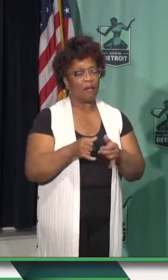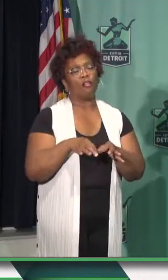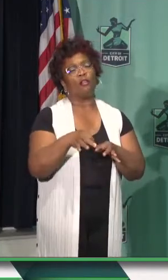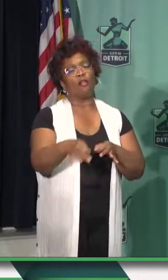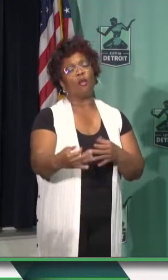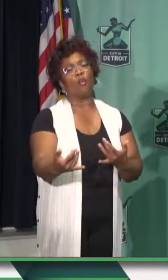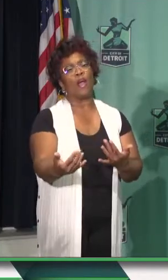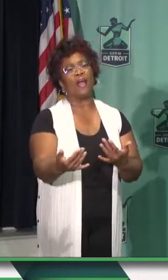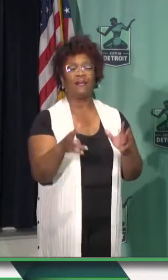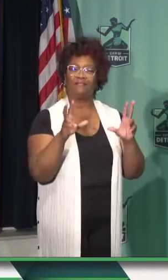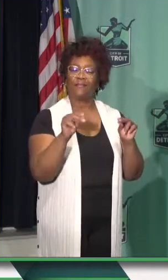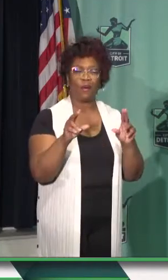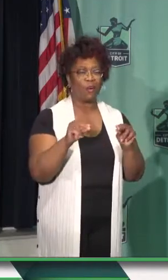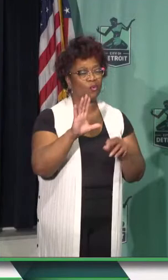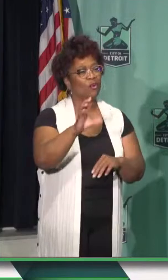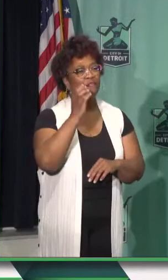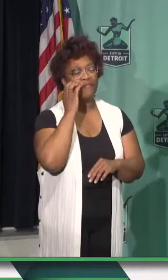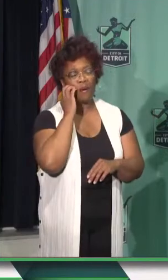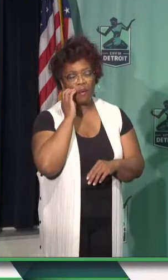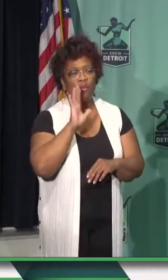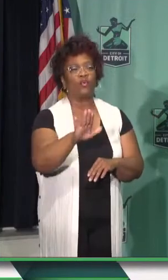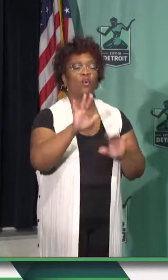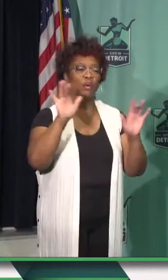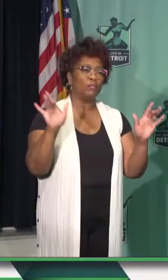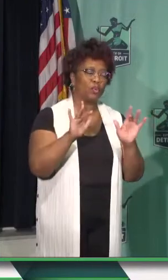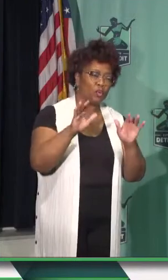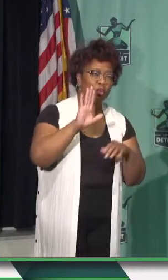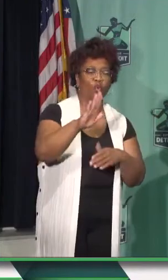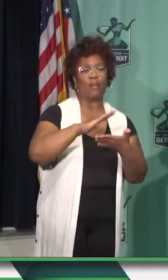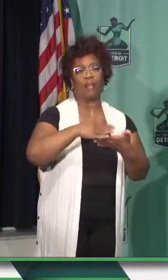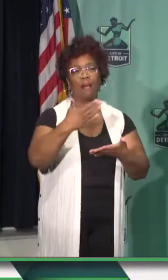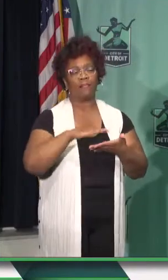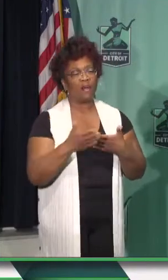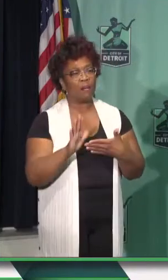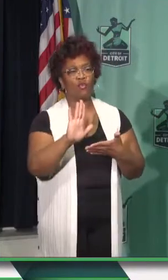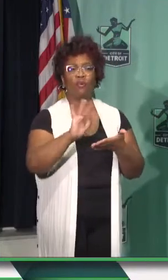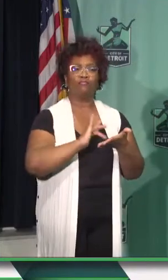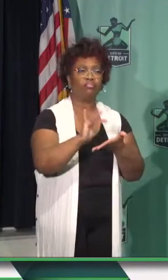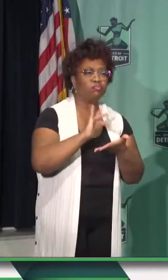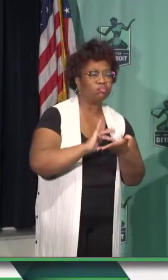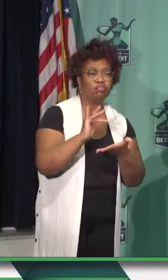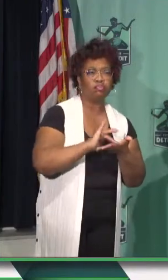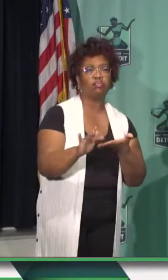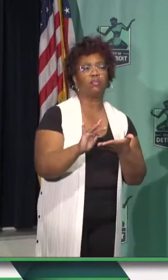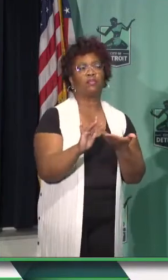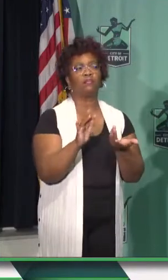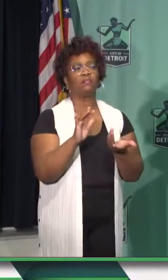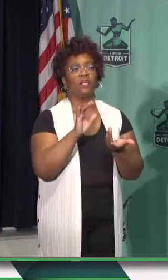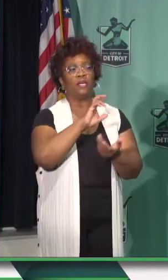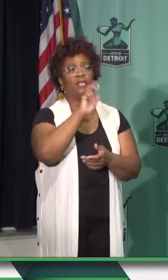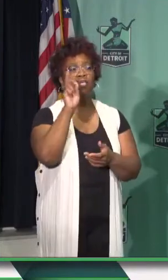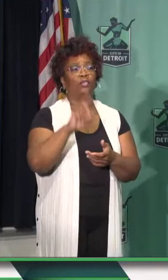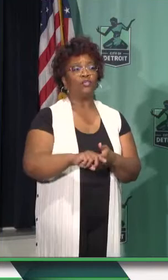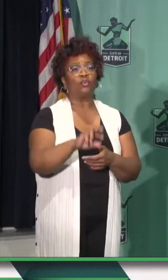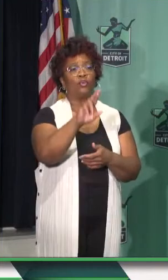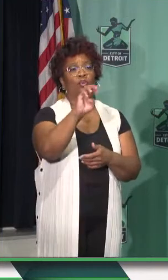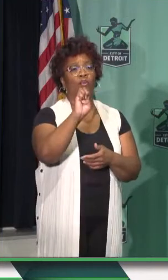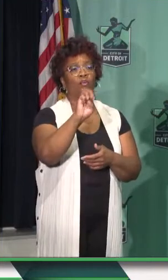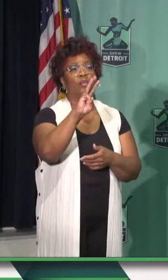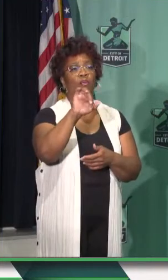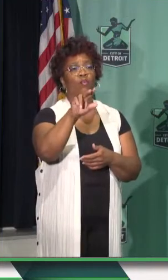Get your phone, get your computer, get your laptop, your iPad, and go to Detroit Rewards